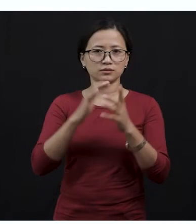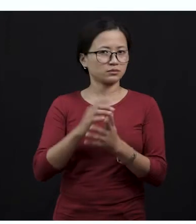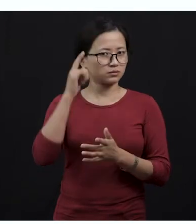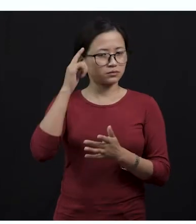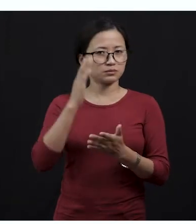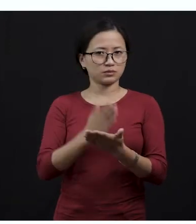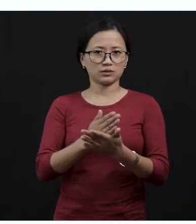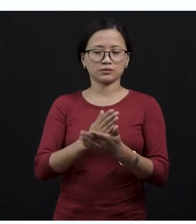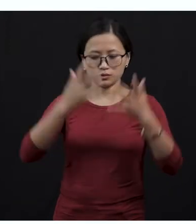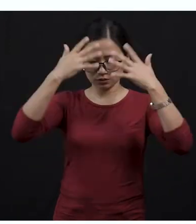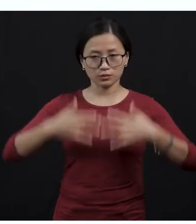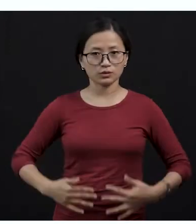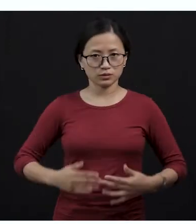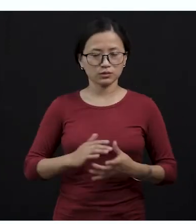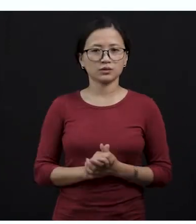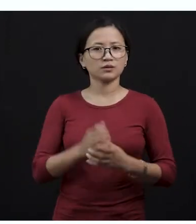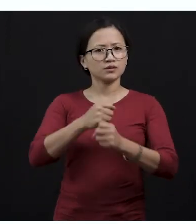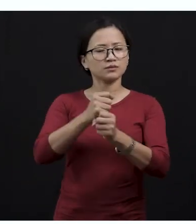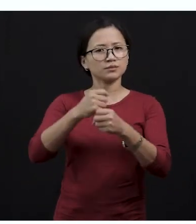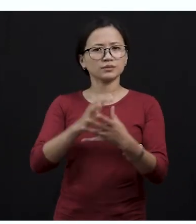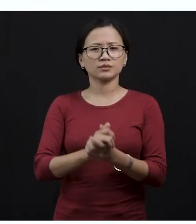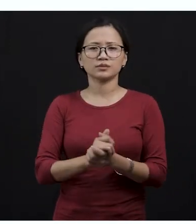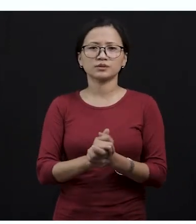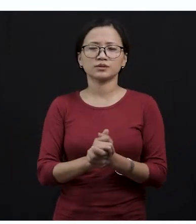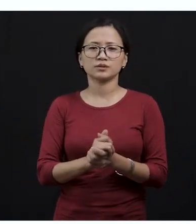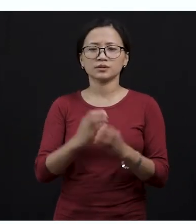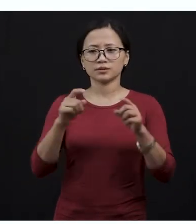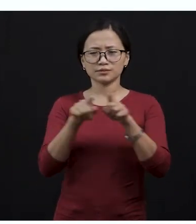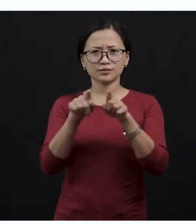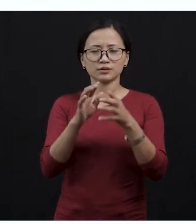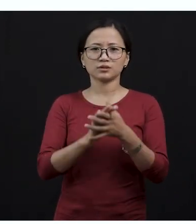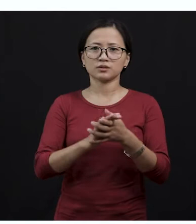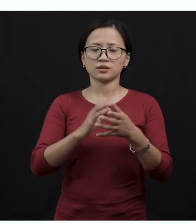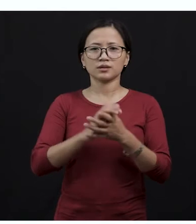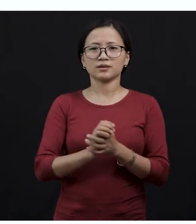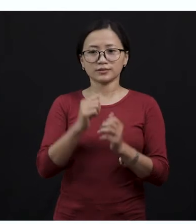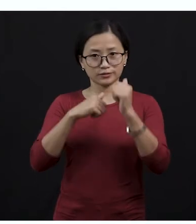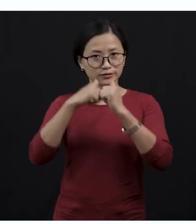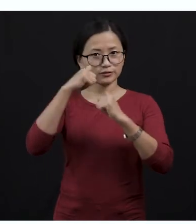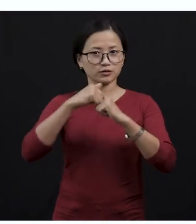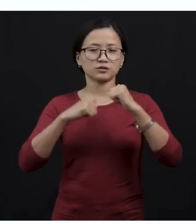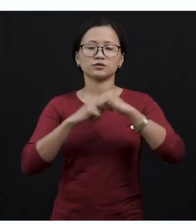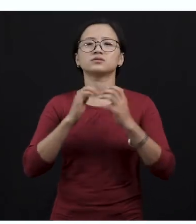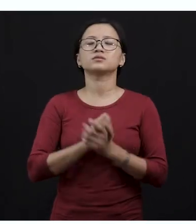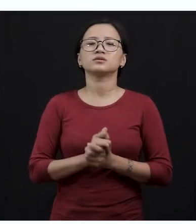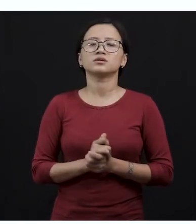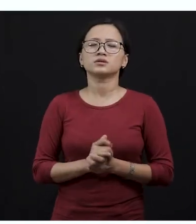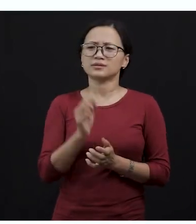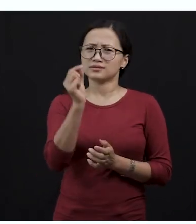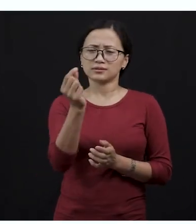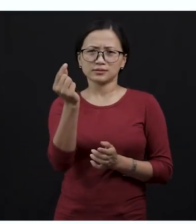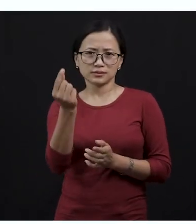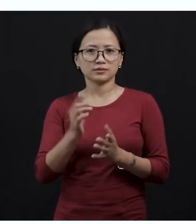that even our body is made up of these brick-like structures? Single